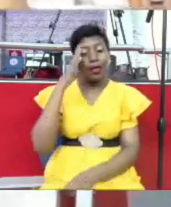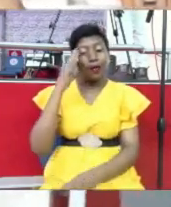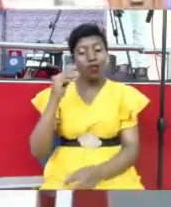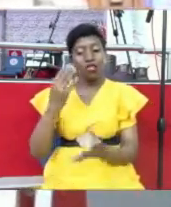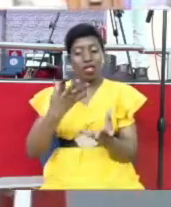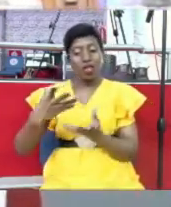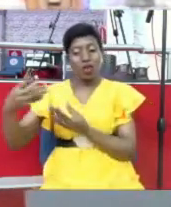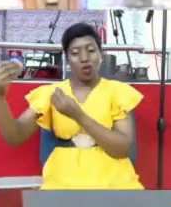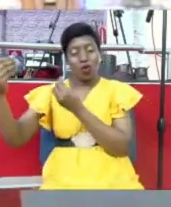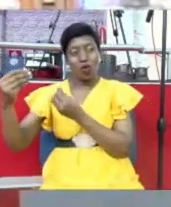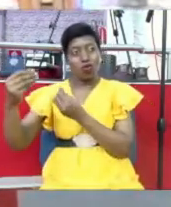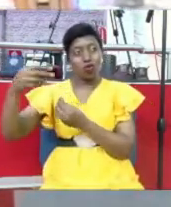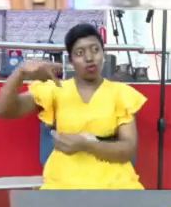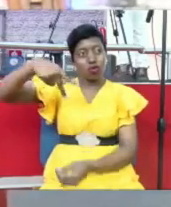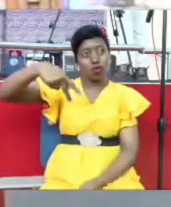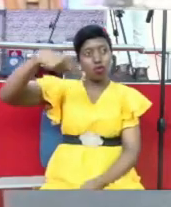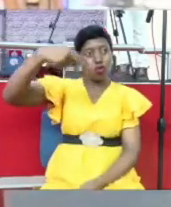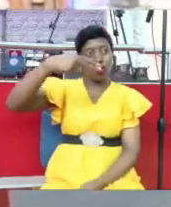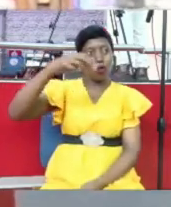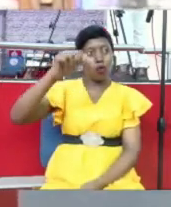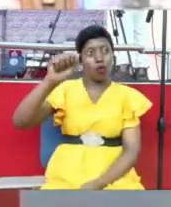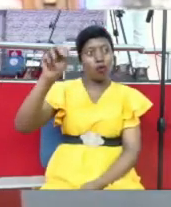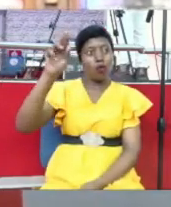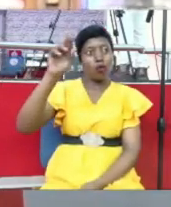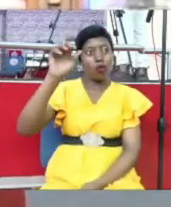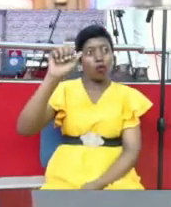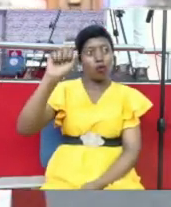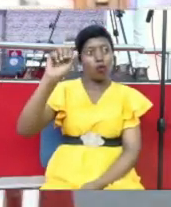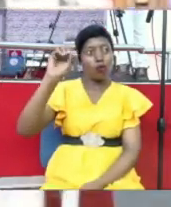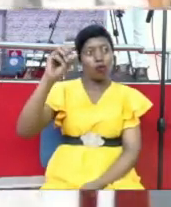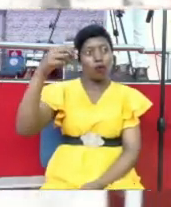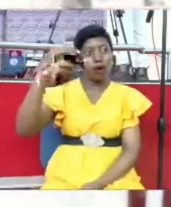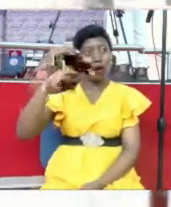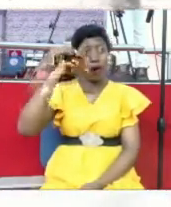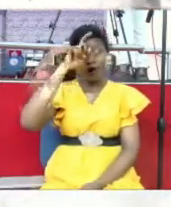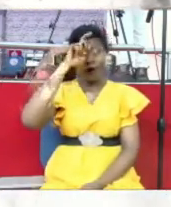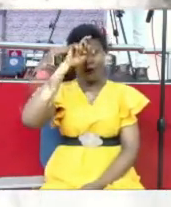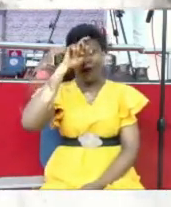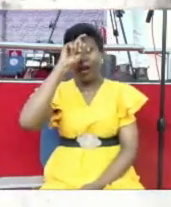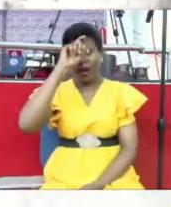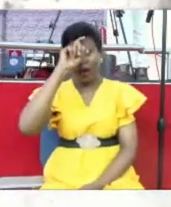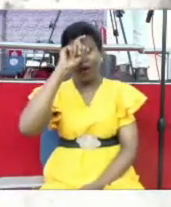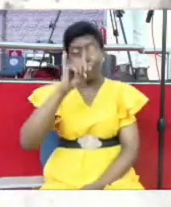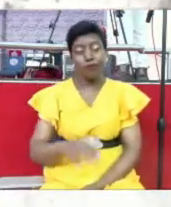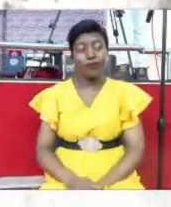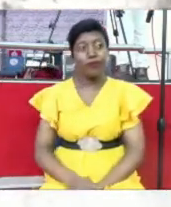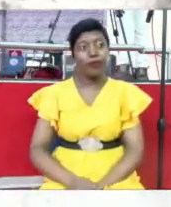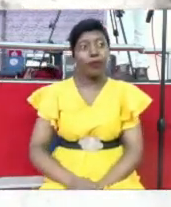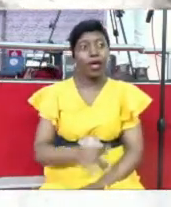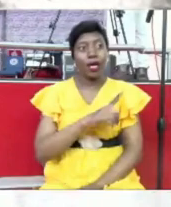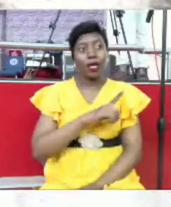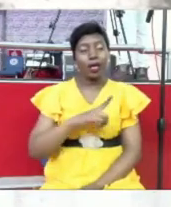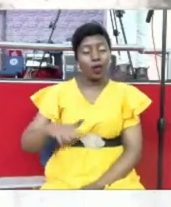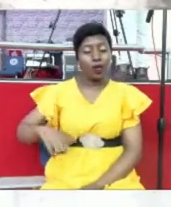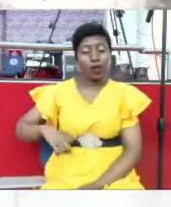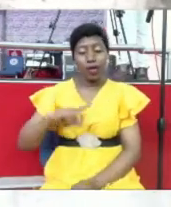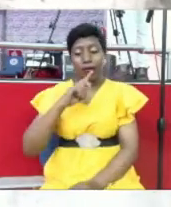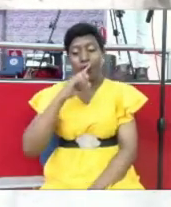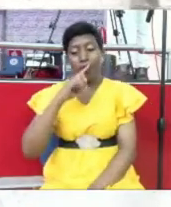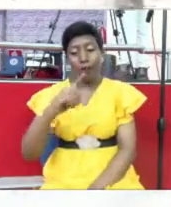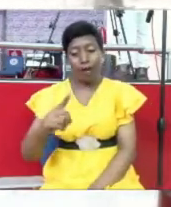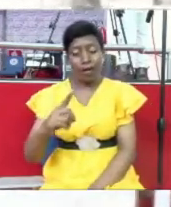alafu anapomwendea Pharaoh, the Lord has commanded him to tell Pharaoh, anamemwamuru aambie Pharaoh, to let his people